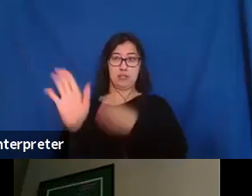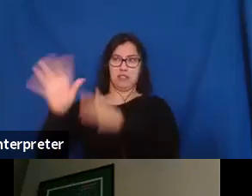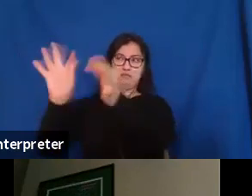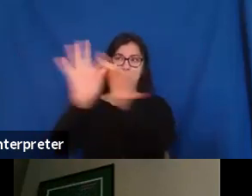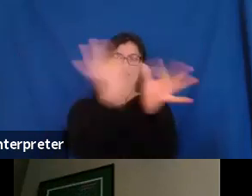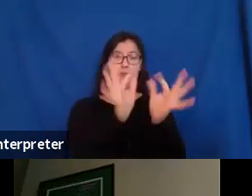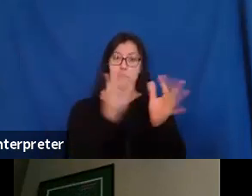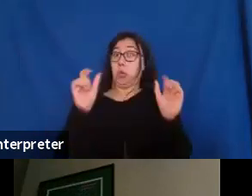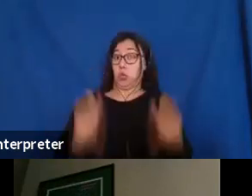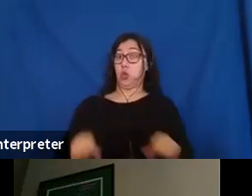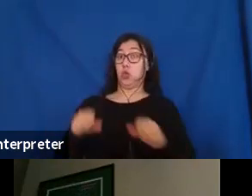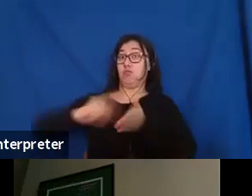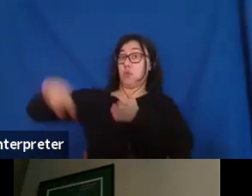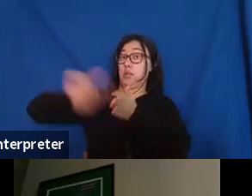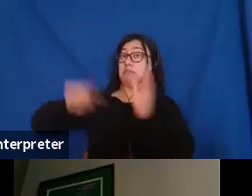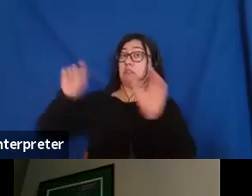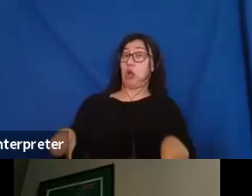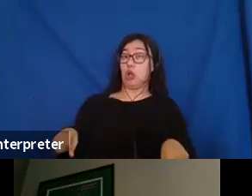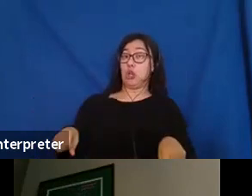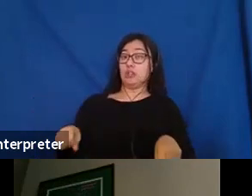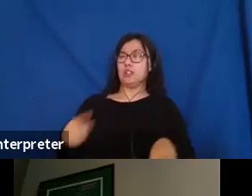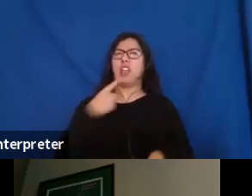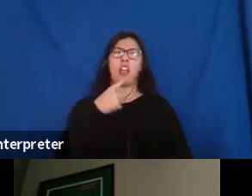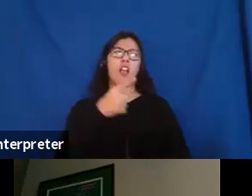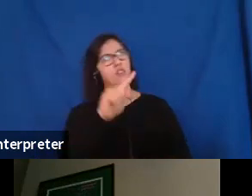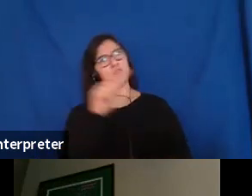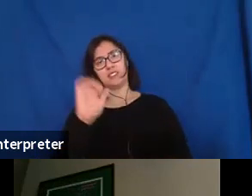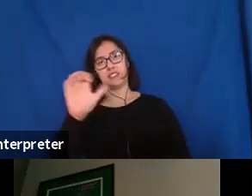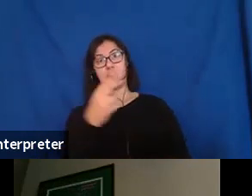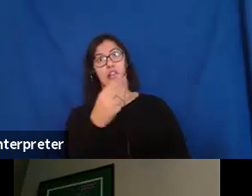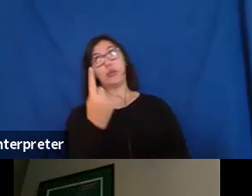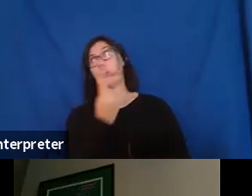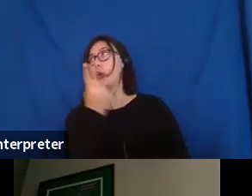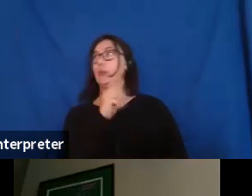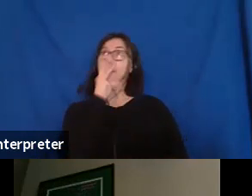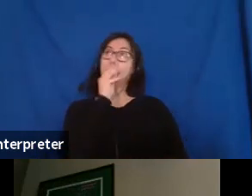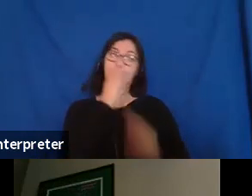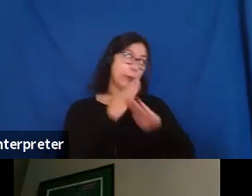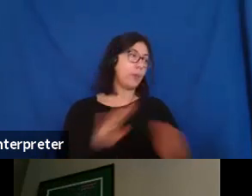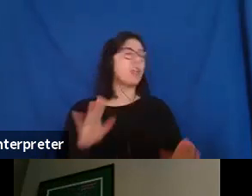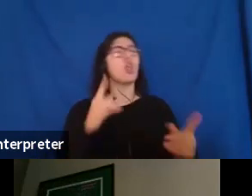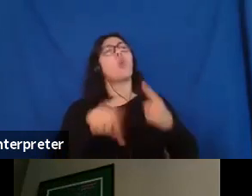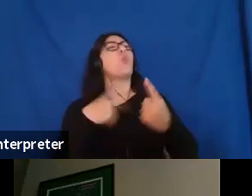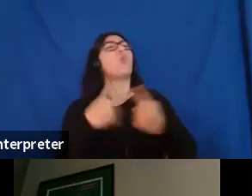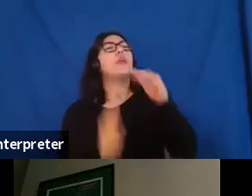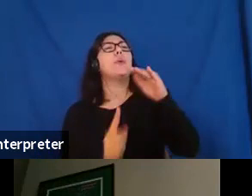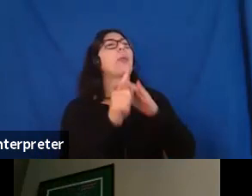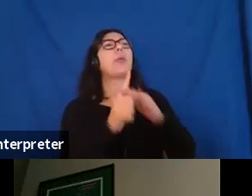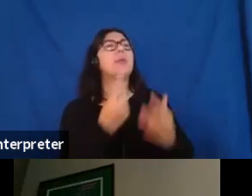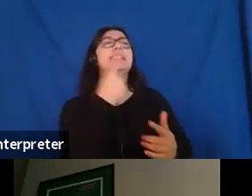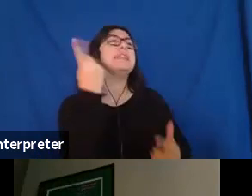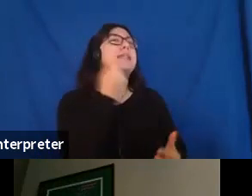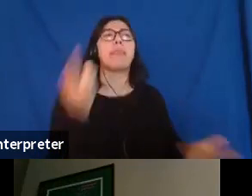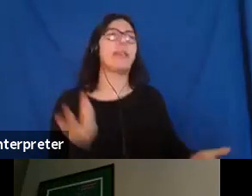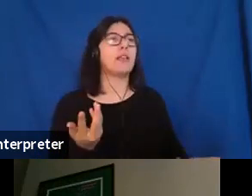probably to criticize. Yeah, she could have gone off on Zach, like, there you are, keeping your mouth shut as always, you know, like, when are you gonna, you know,